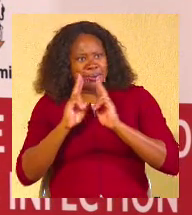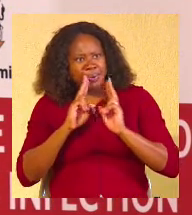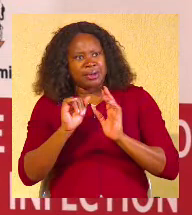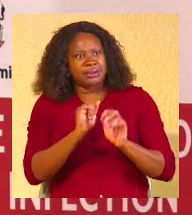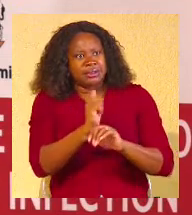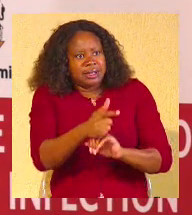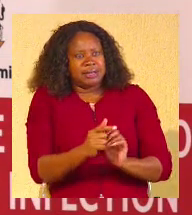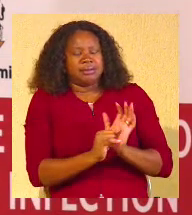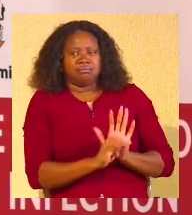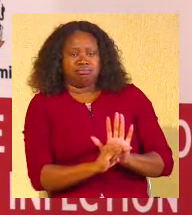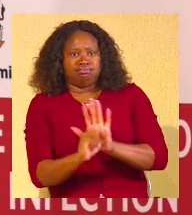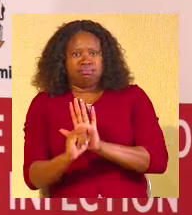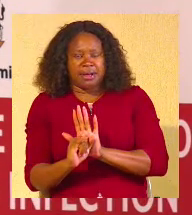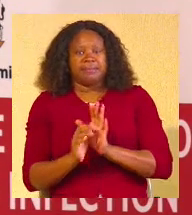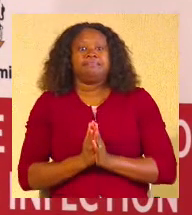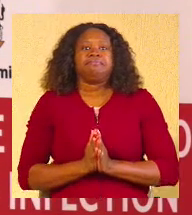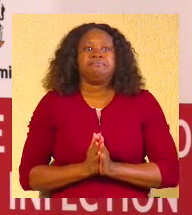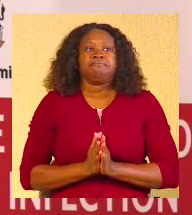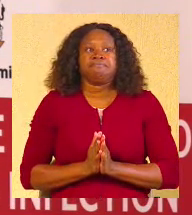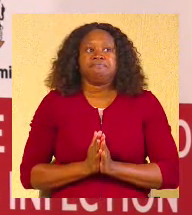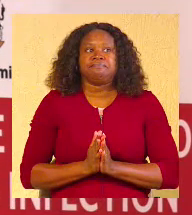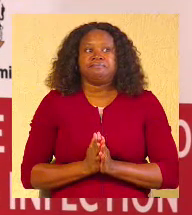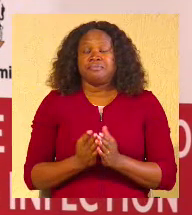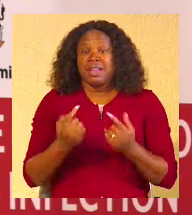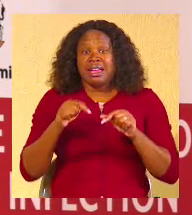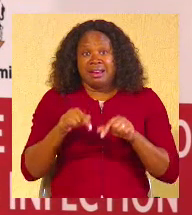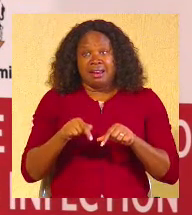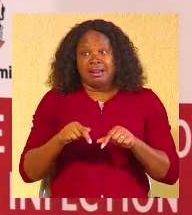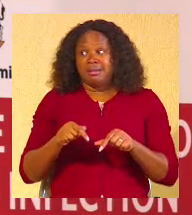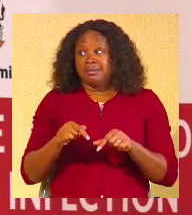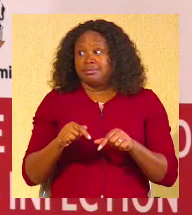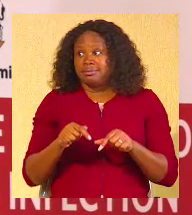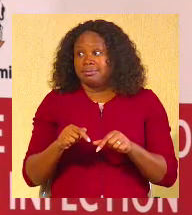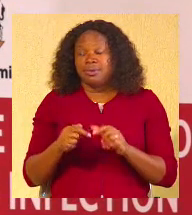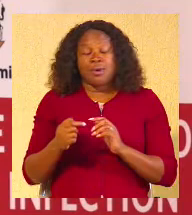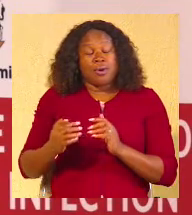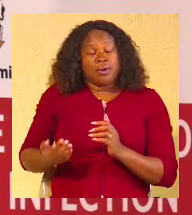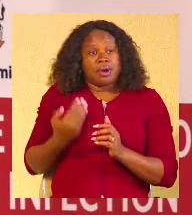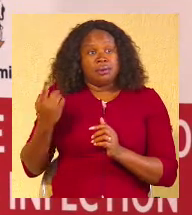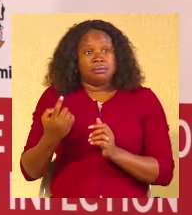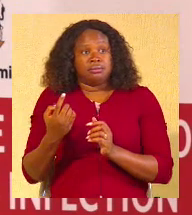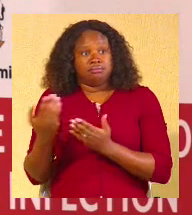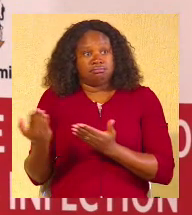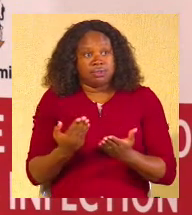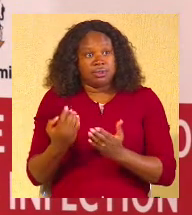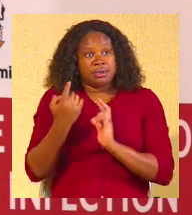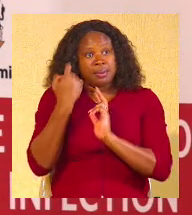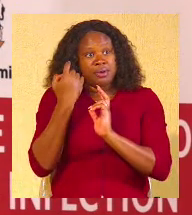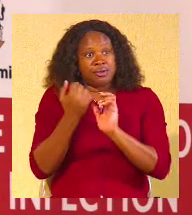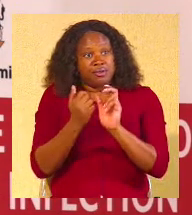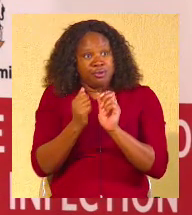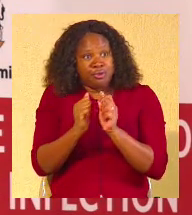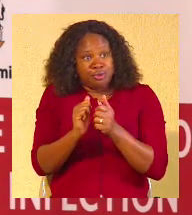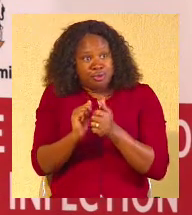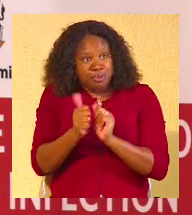a bit later. I would now at this juncture like to call the Minister of Sports, Youth and National